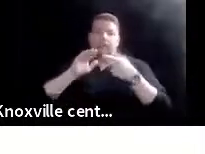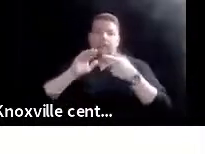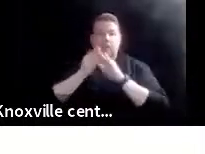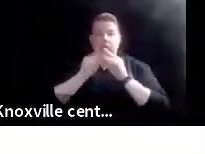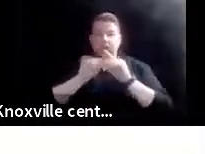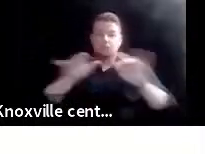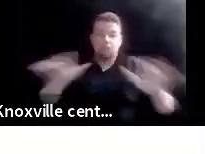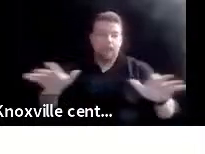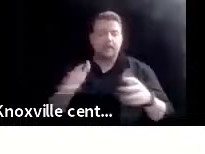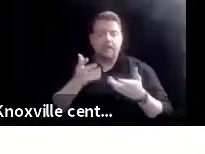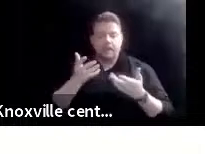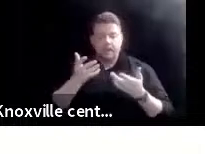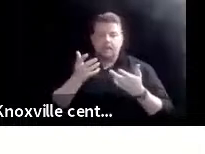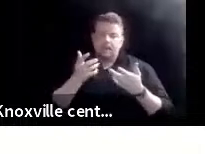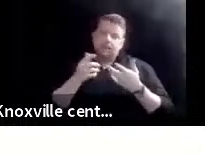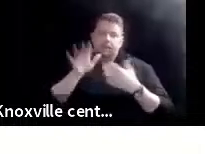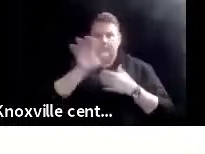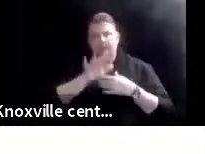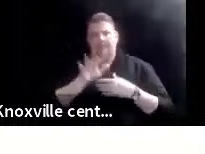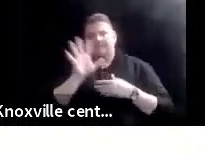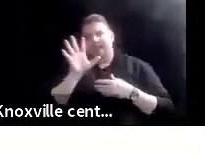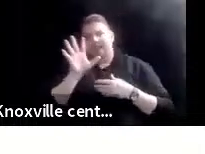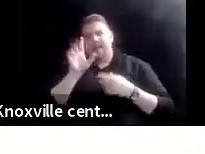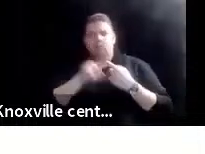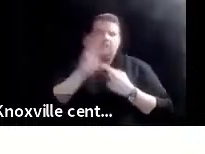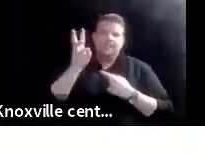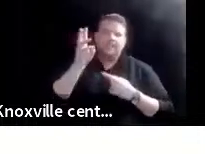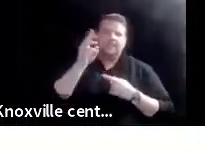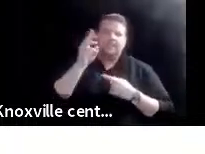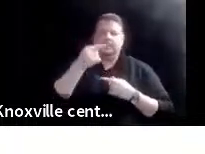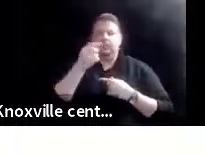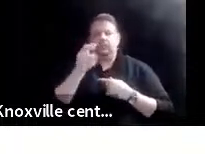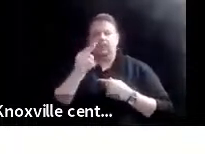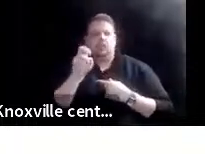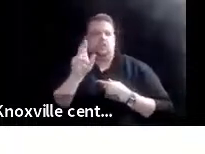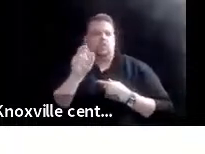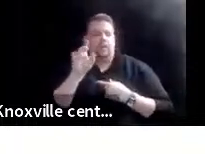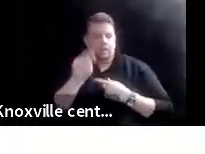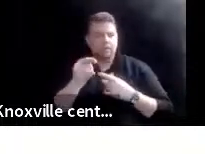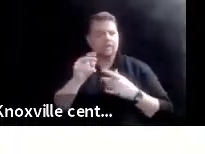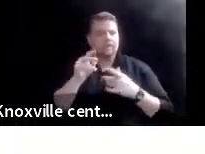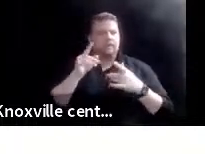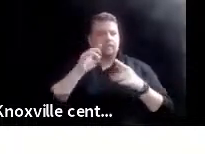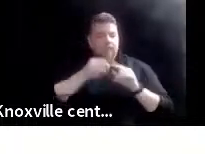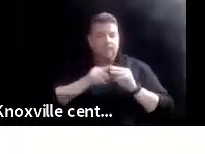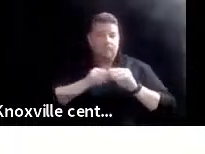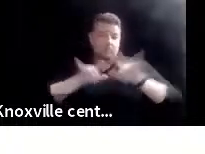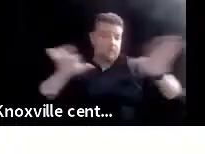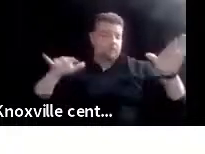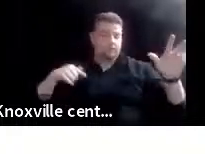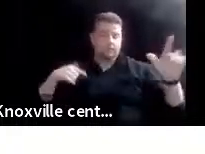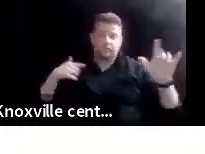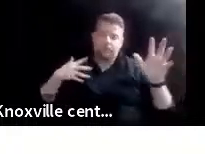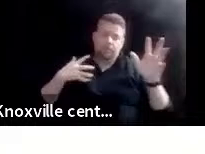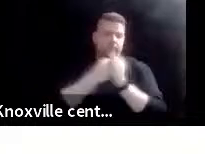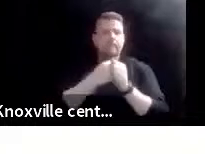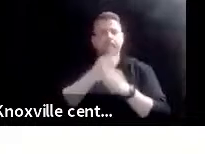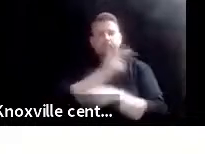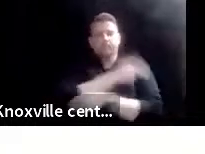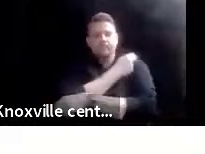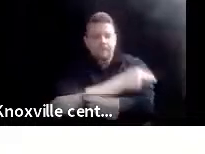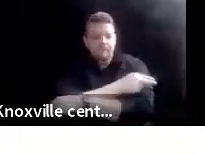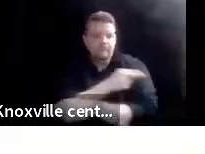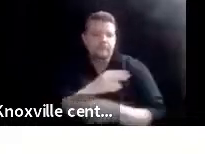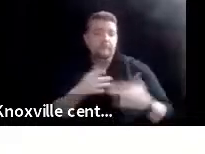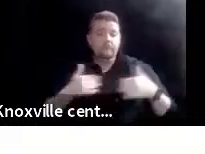spread, it took 5 to 6 maybe generations for that spread to catch up to create those hospitalizations. So it